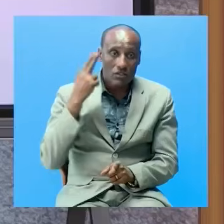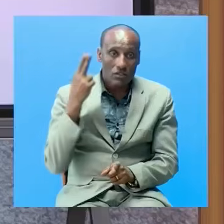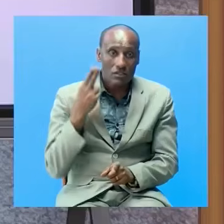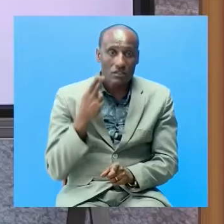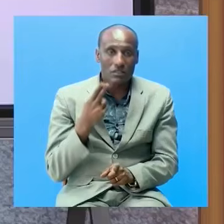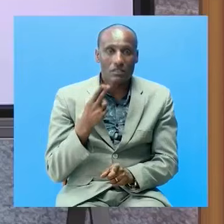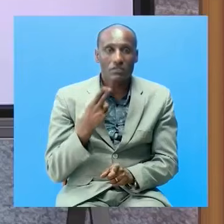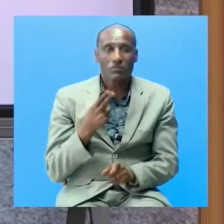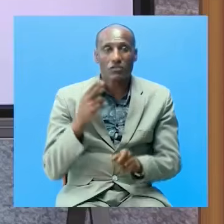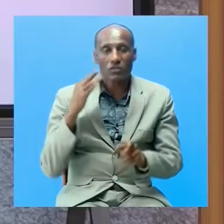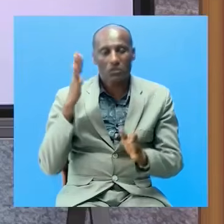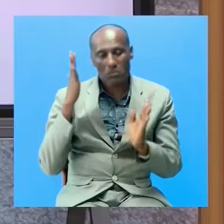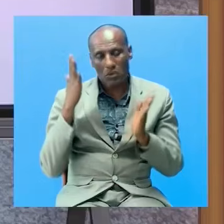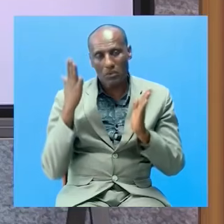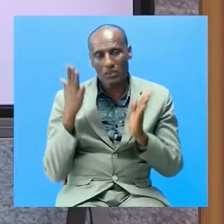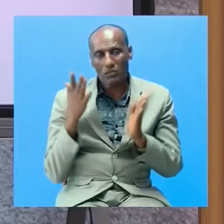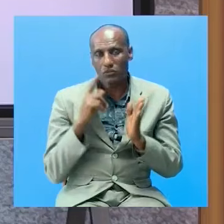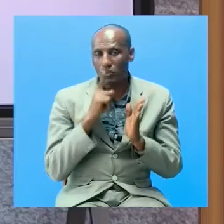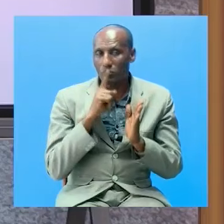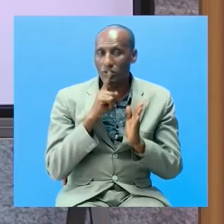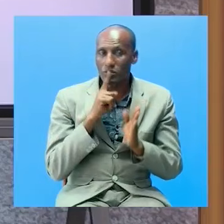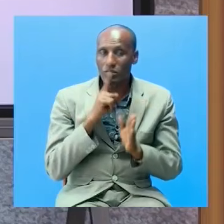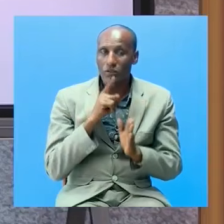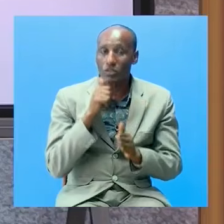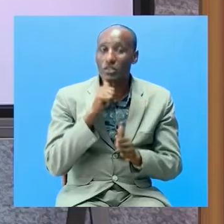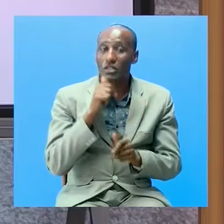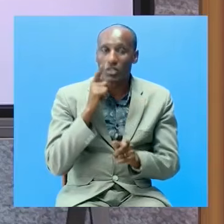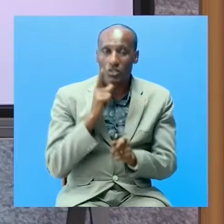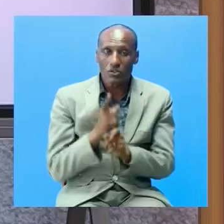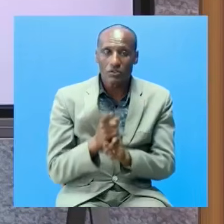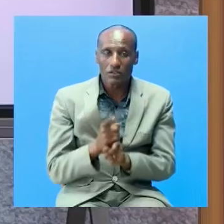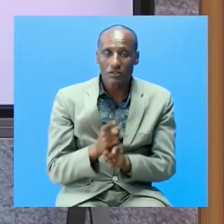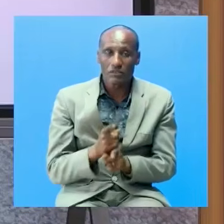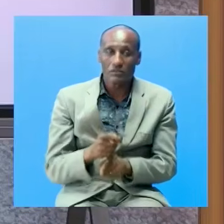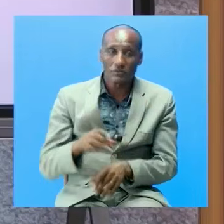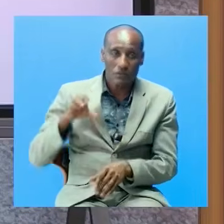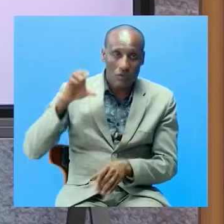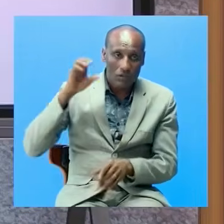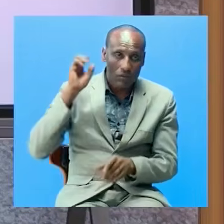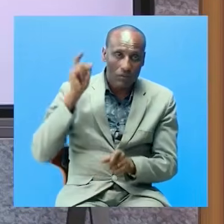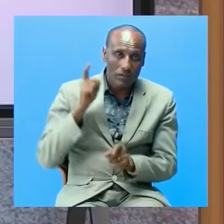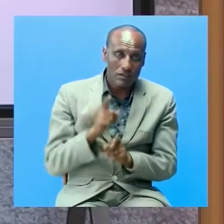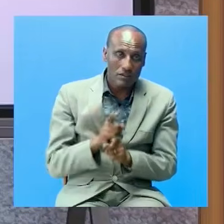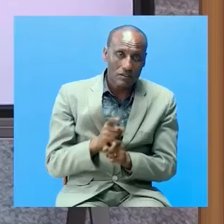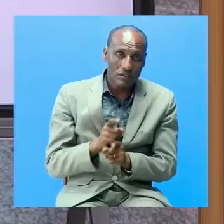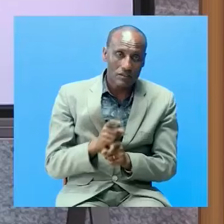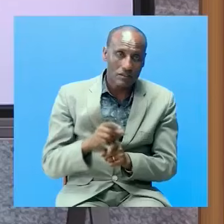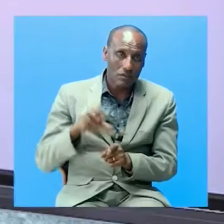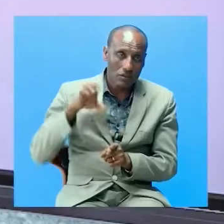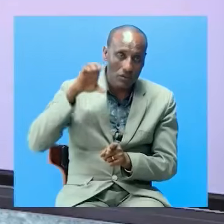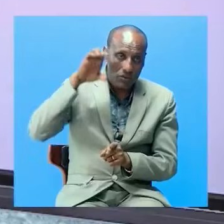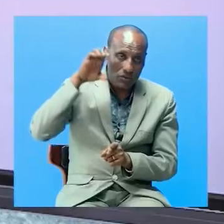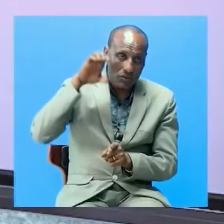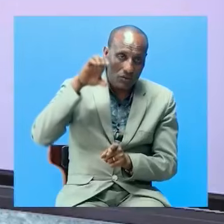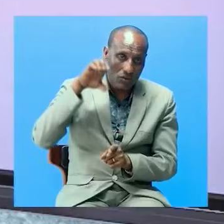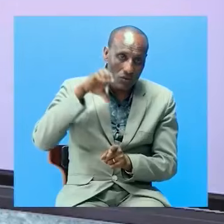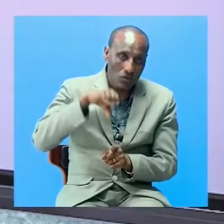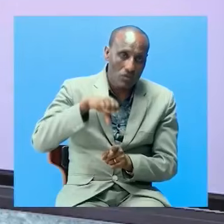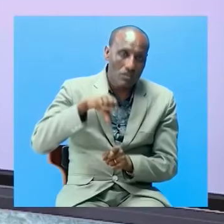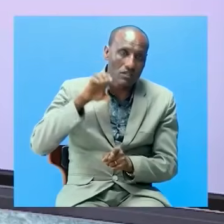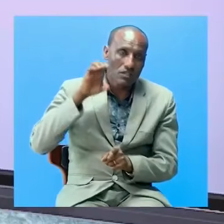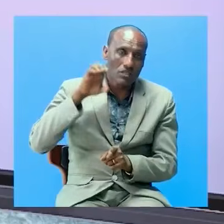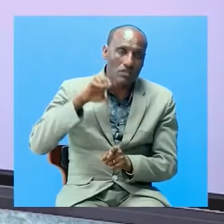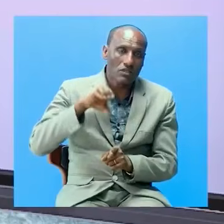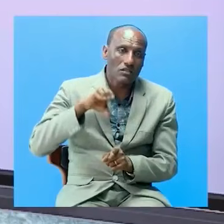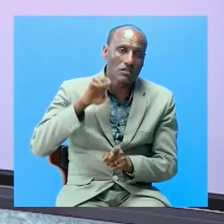Could is used for a possibility that we expect, but we are not certain or we are not sure. So, here